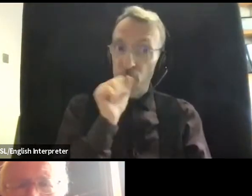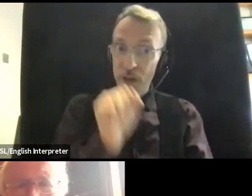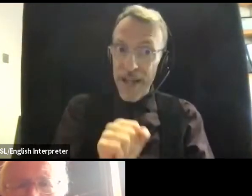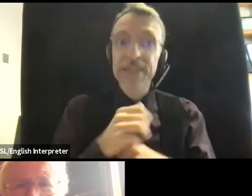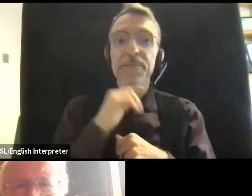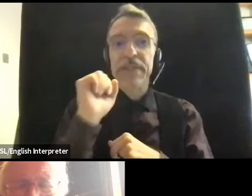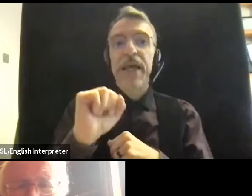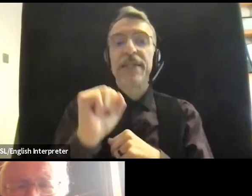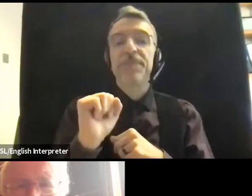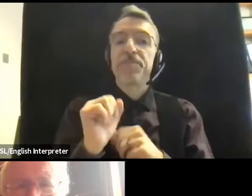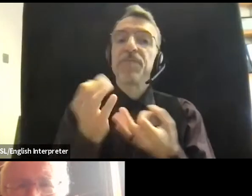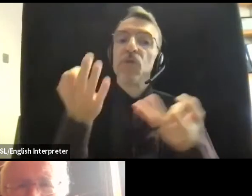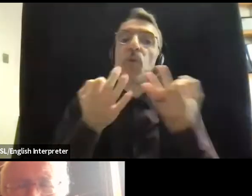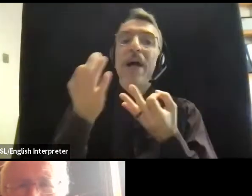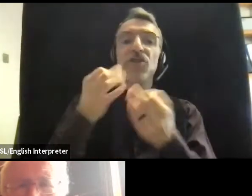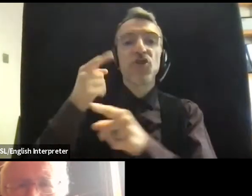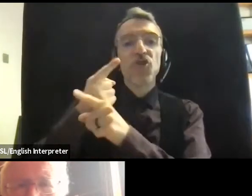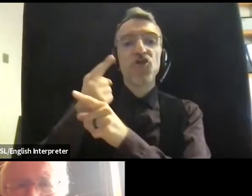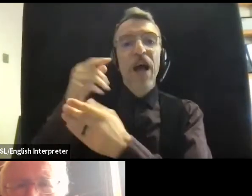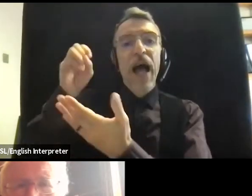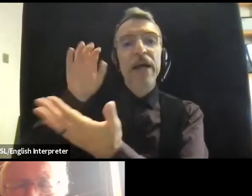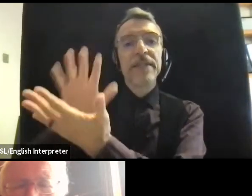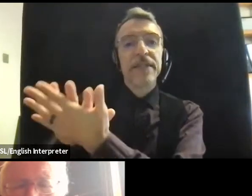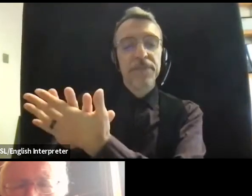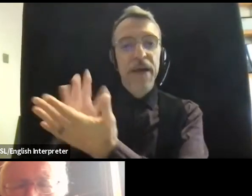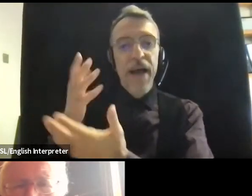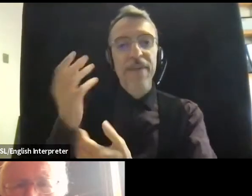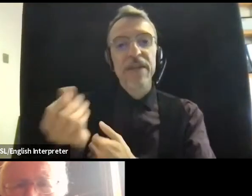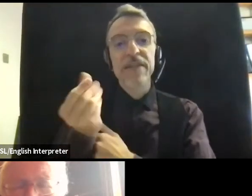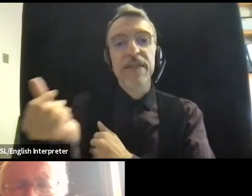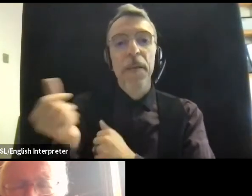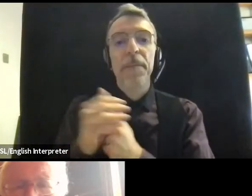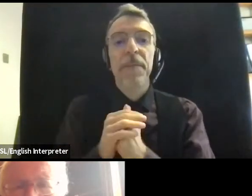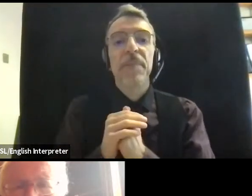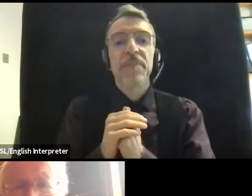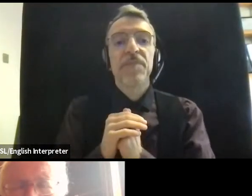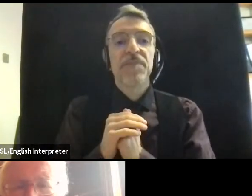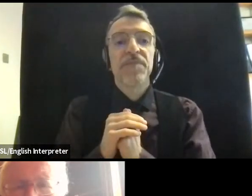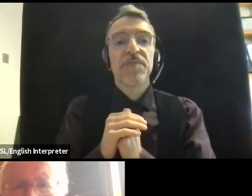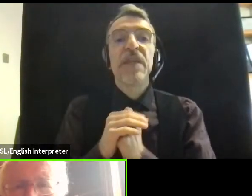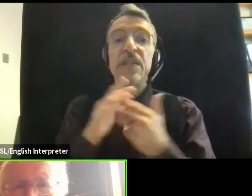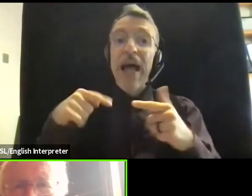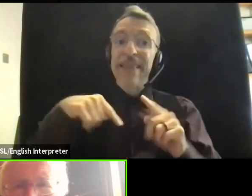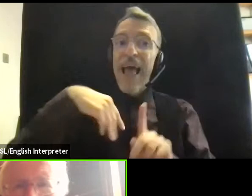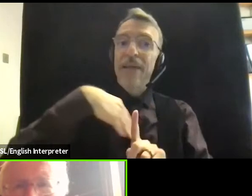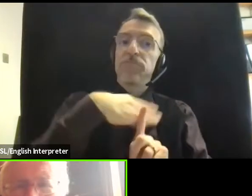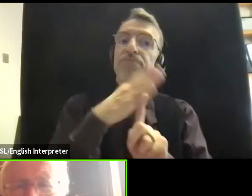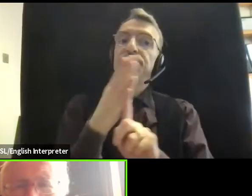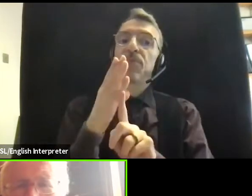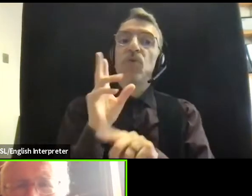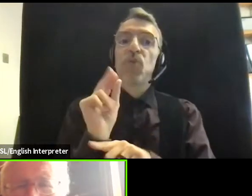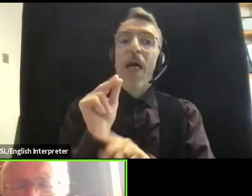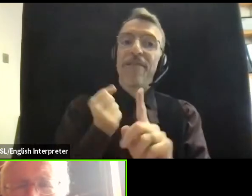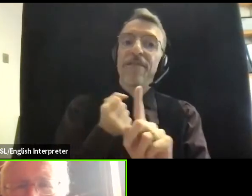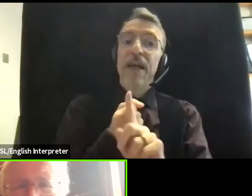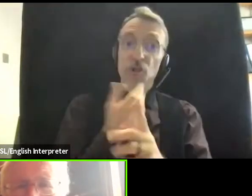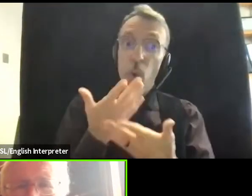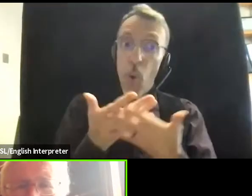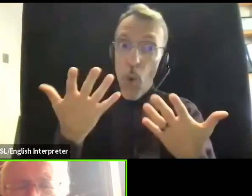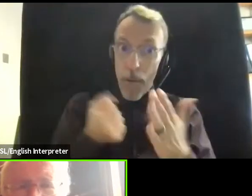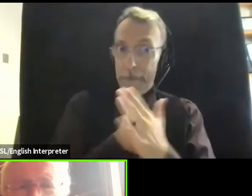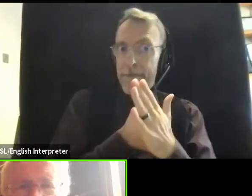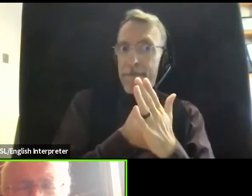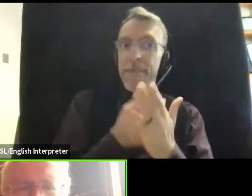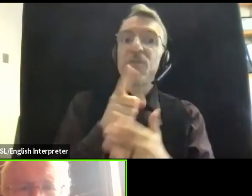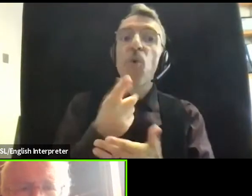some questions there in the chat, Jim. So Right. that will probably take us up to 12. Yeah. Okay. So if you have any questions then from